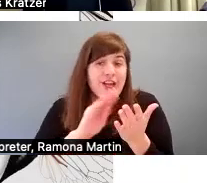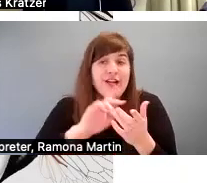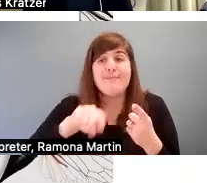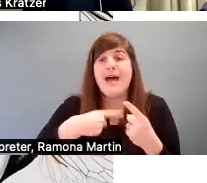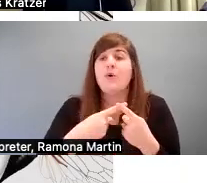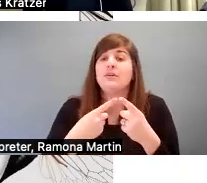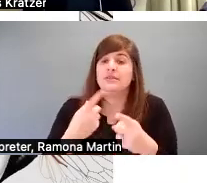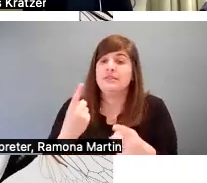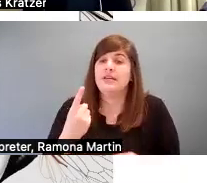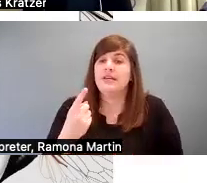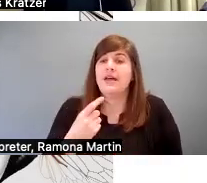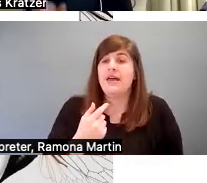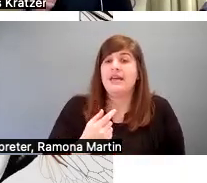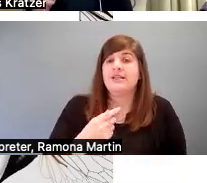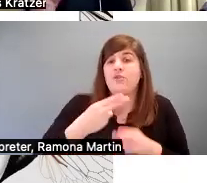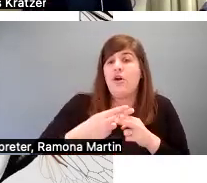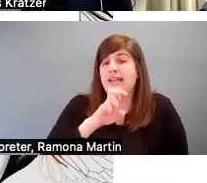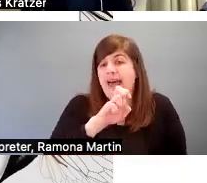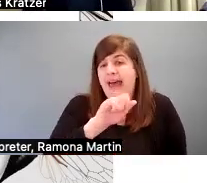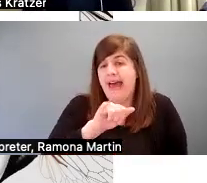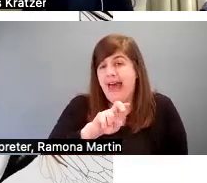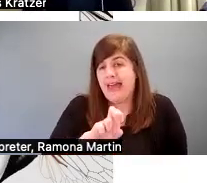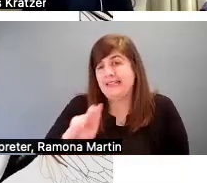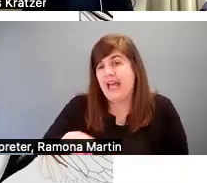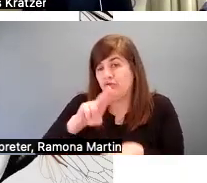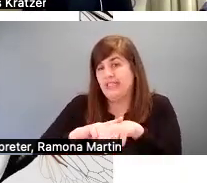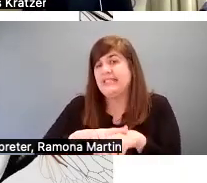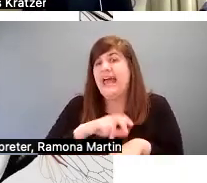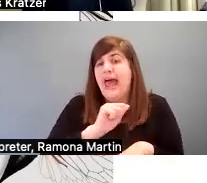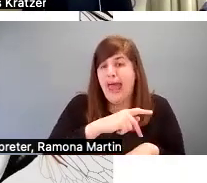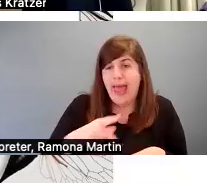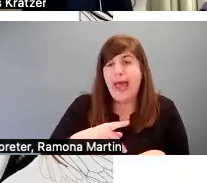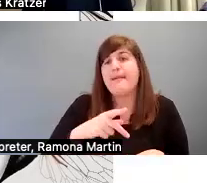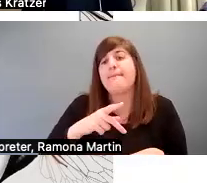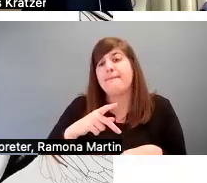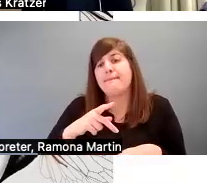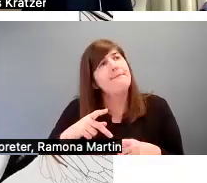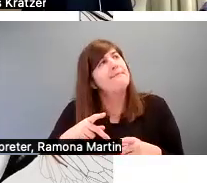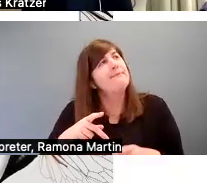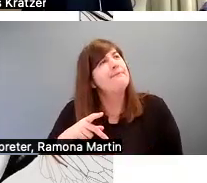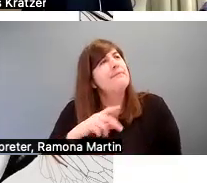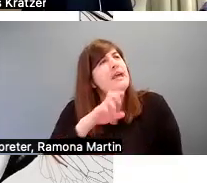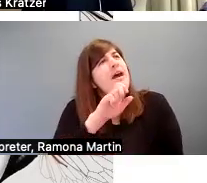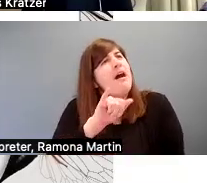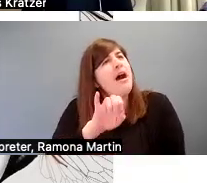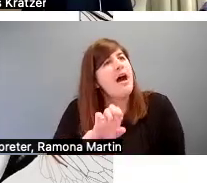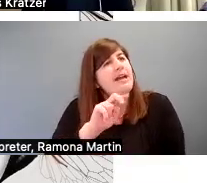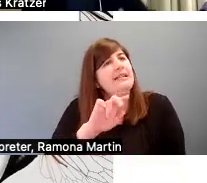tool called iNaturalist. There's an app for it, and there's also a website. If you go to iNaturalist, is it .com or .org?